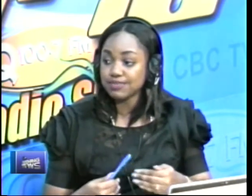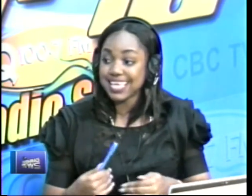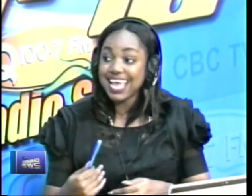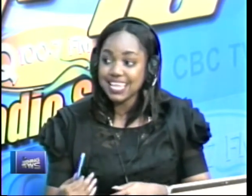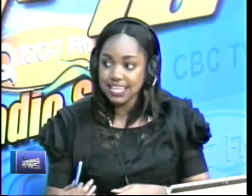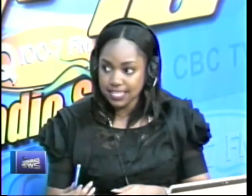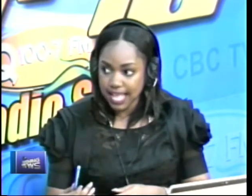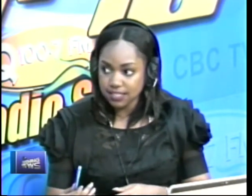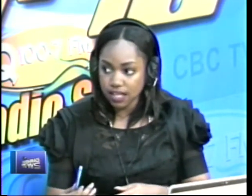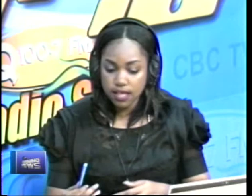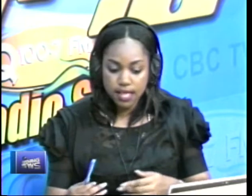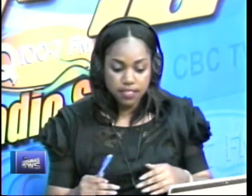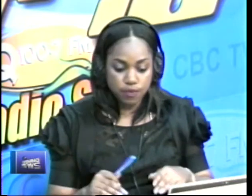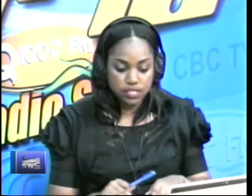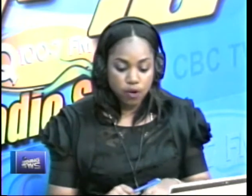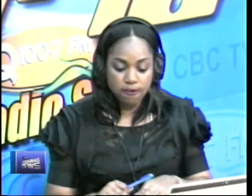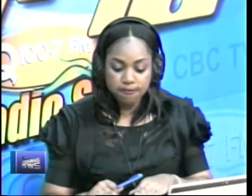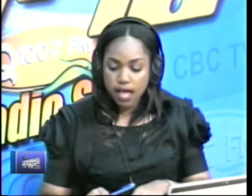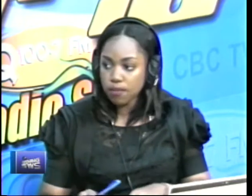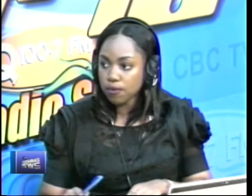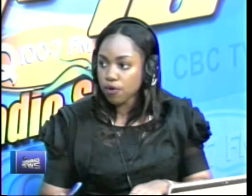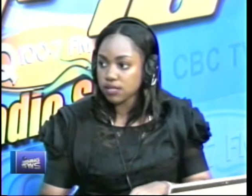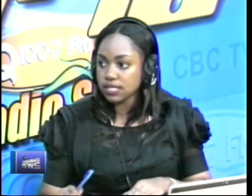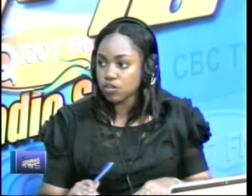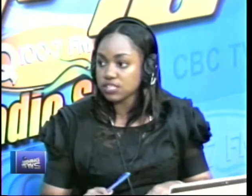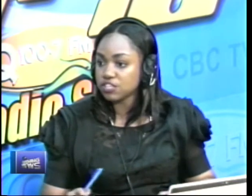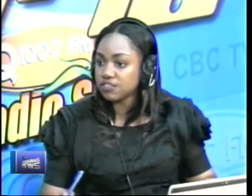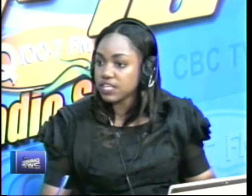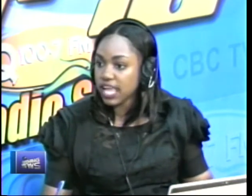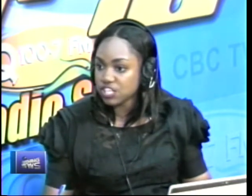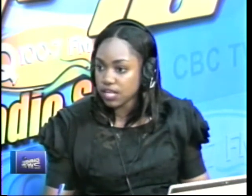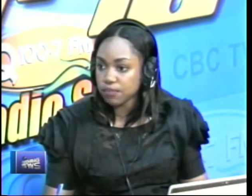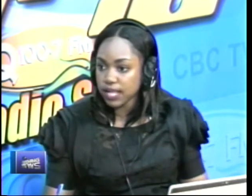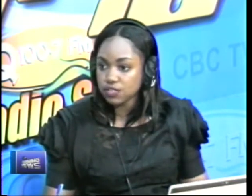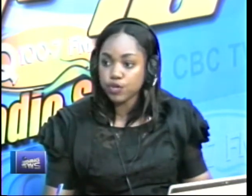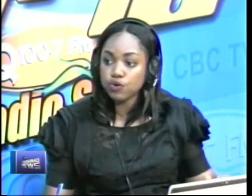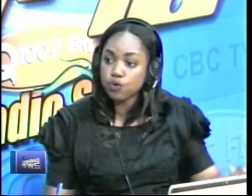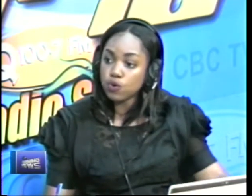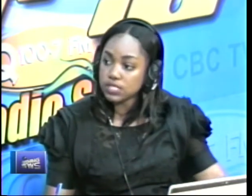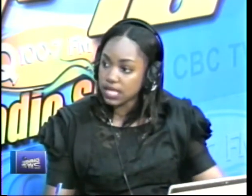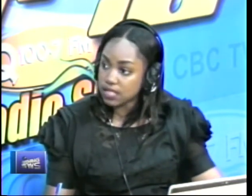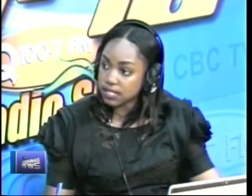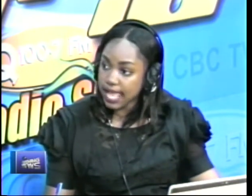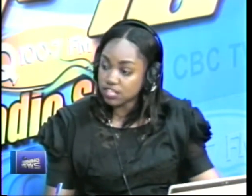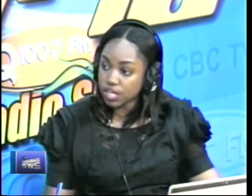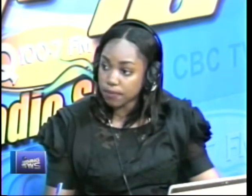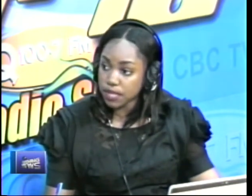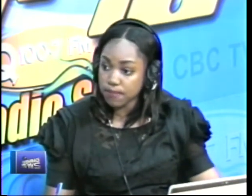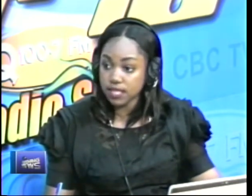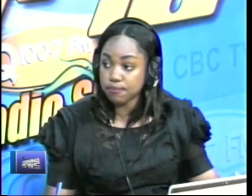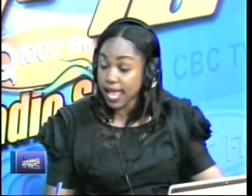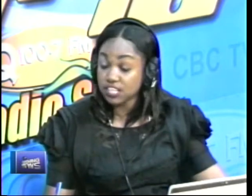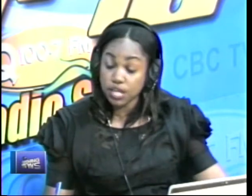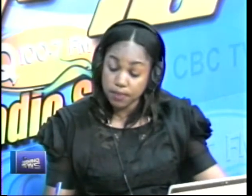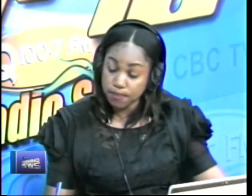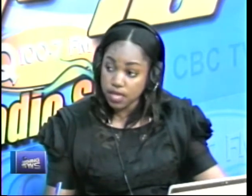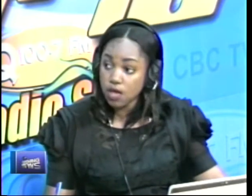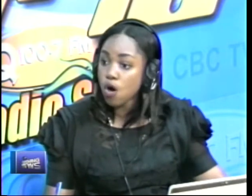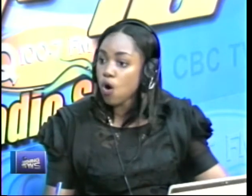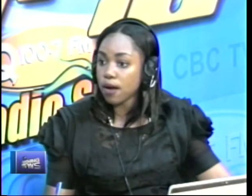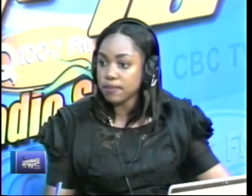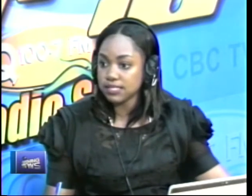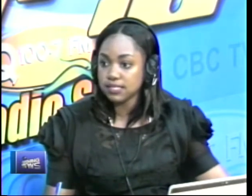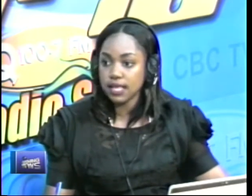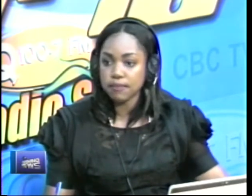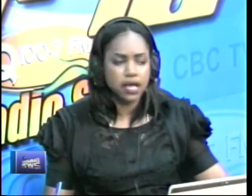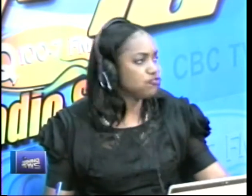terms of getting in the sector, there was now a viable process or certification in place where you could go to either the SJPP